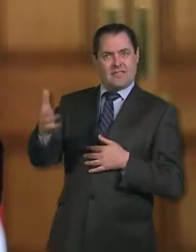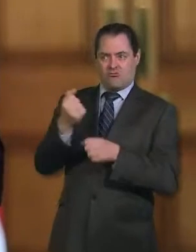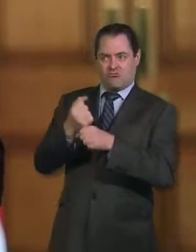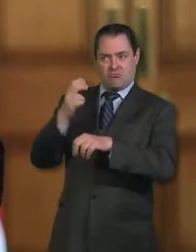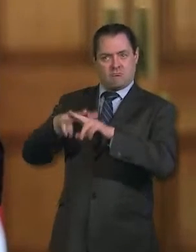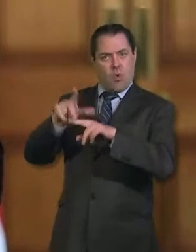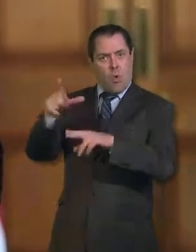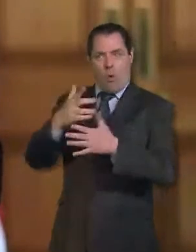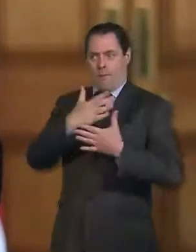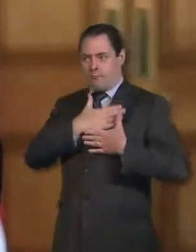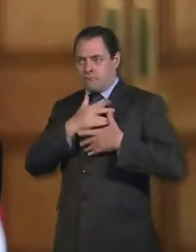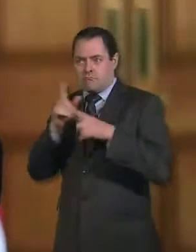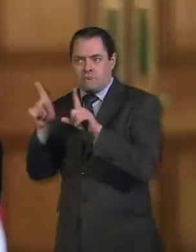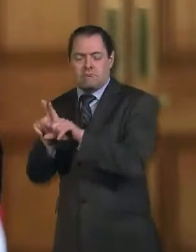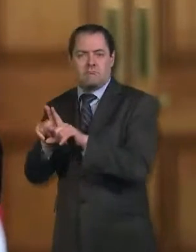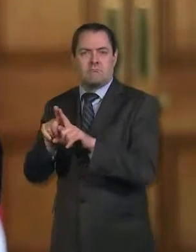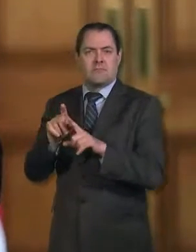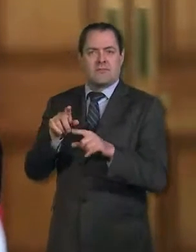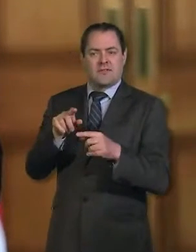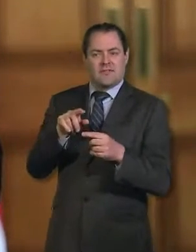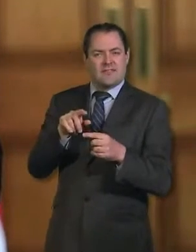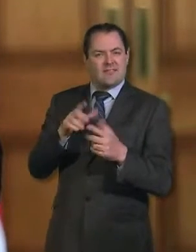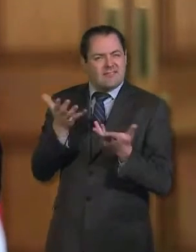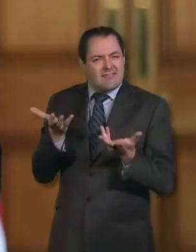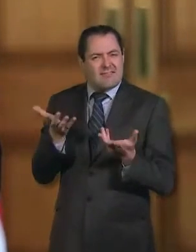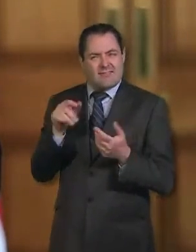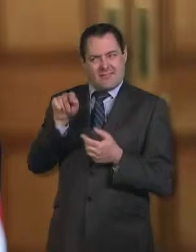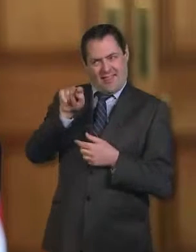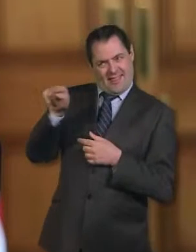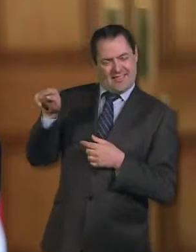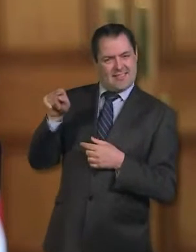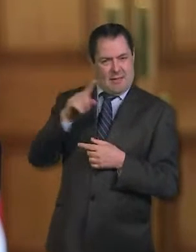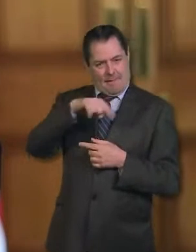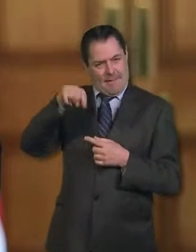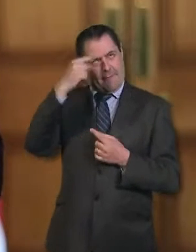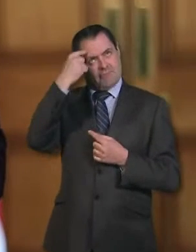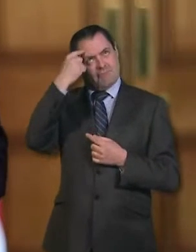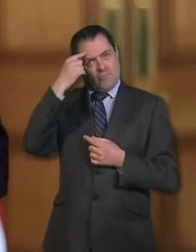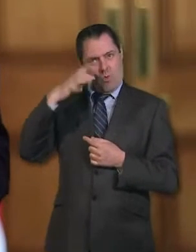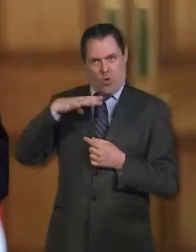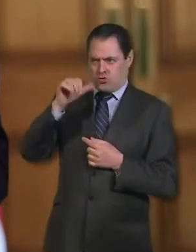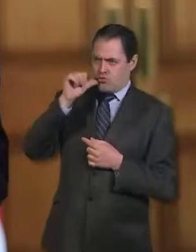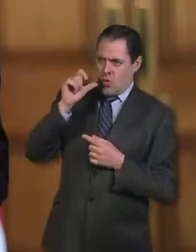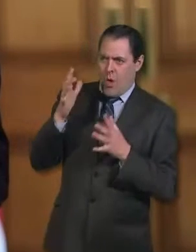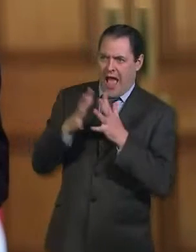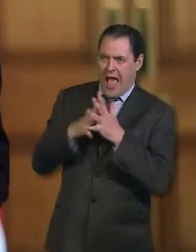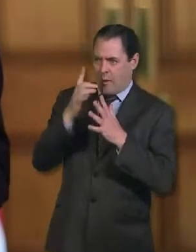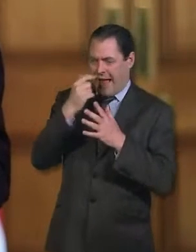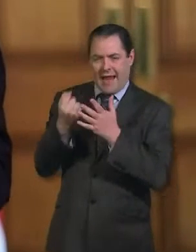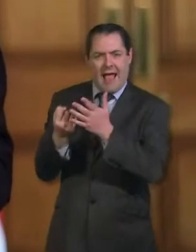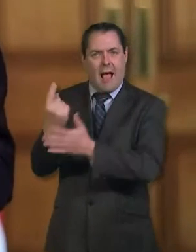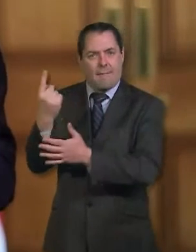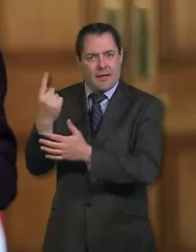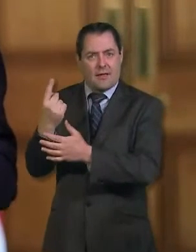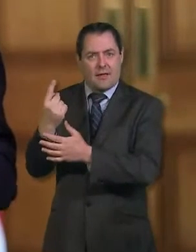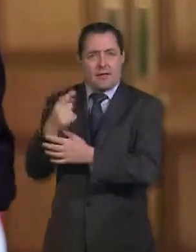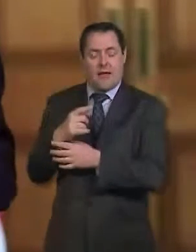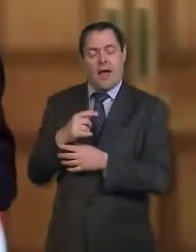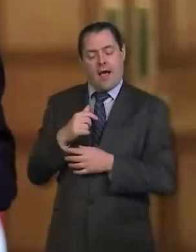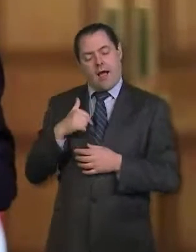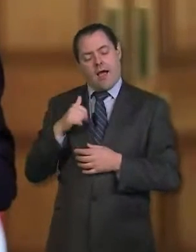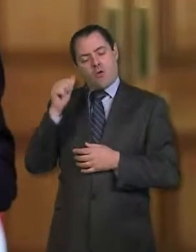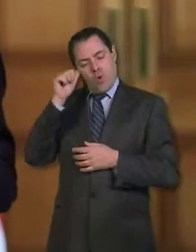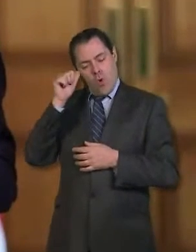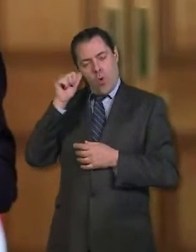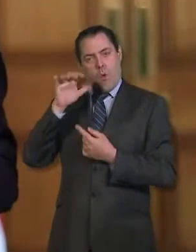the sorts of things that the country is yearning for, and I'm not underplaying the importance of the